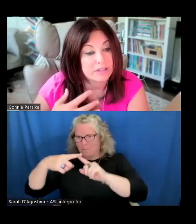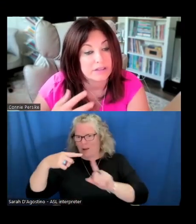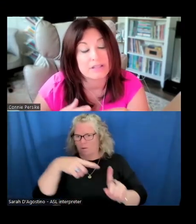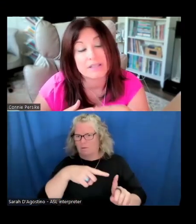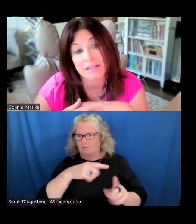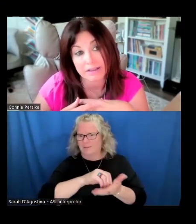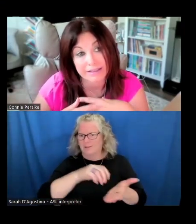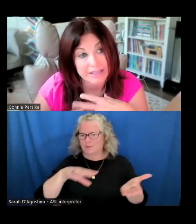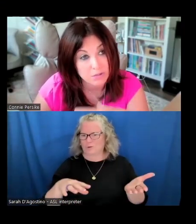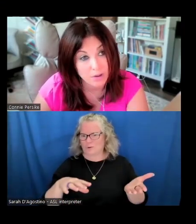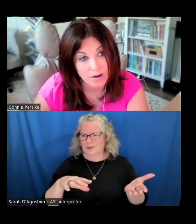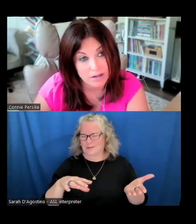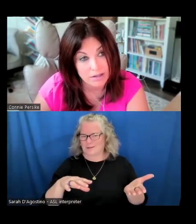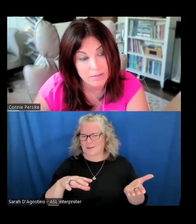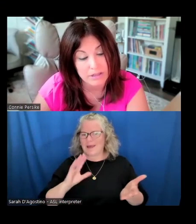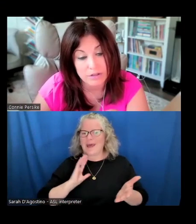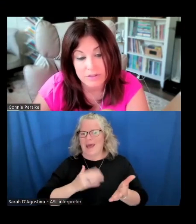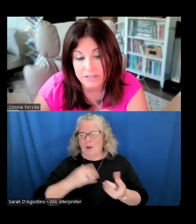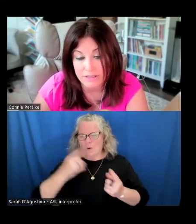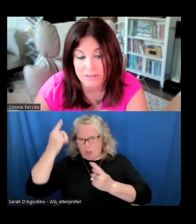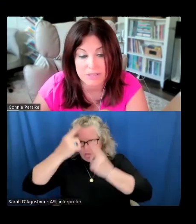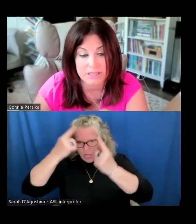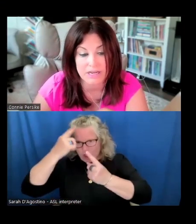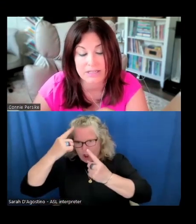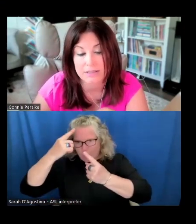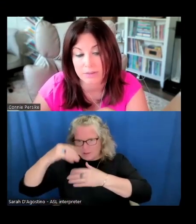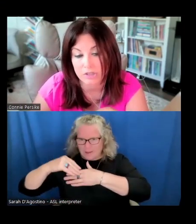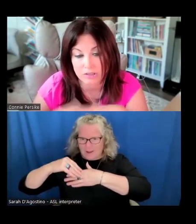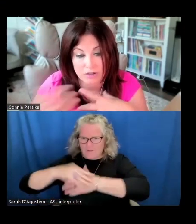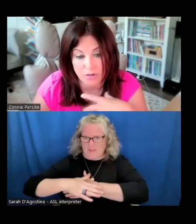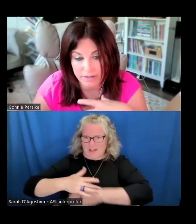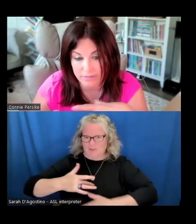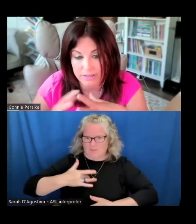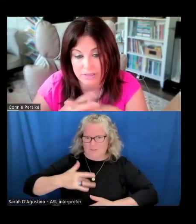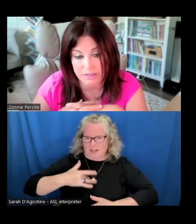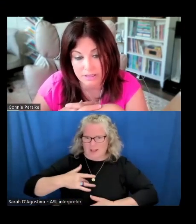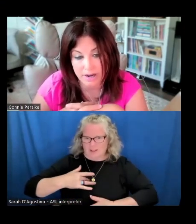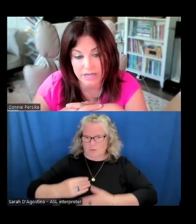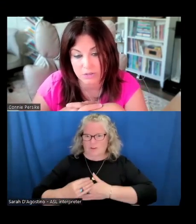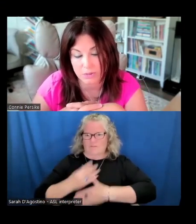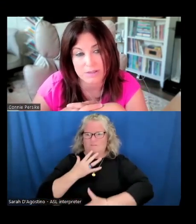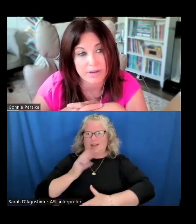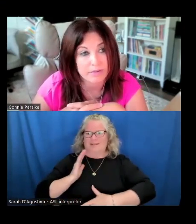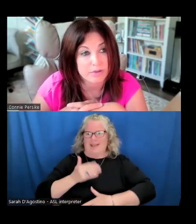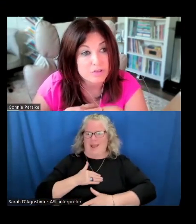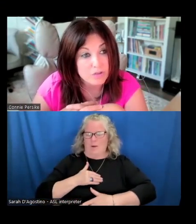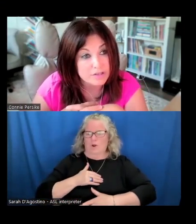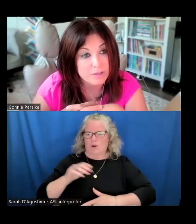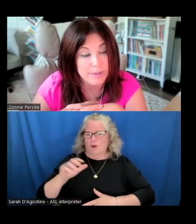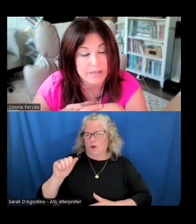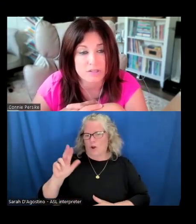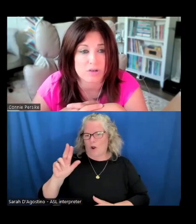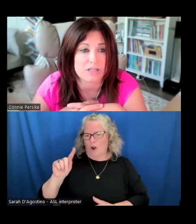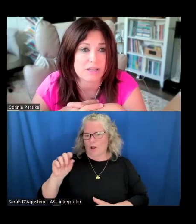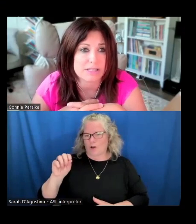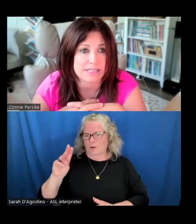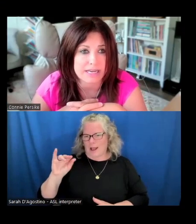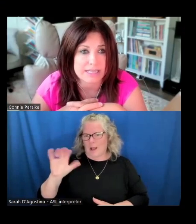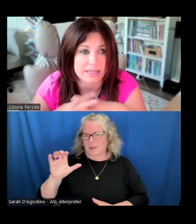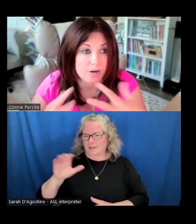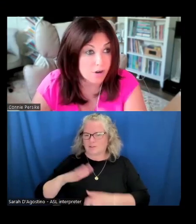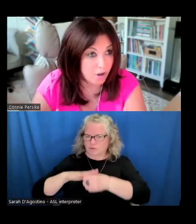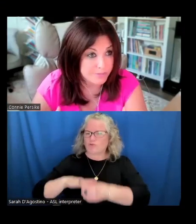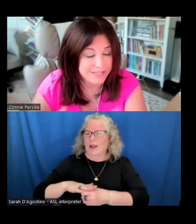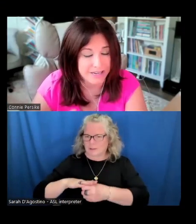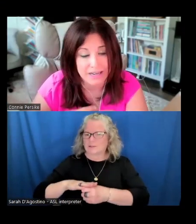our feelings, can lead to our autonomic nervous system states, which Corey was talking to us about, those stress response